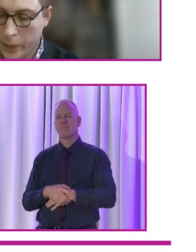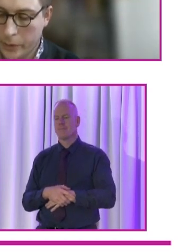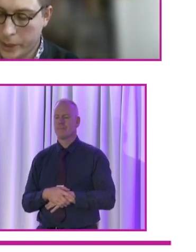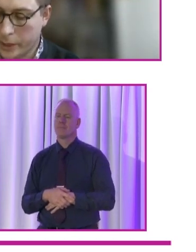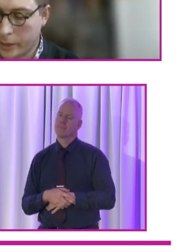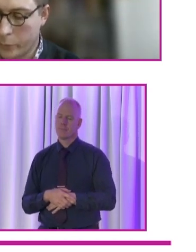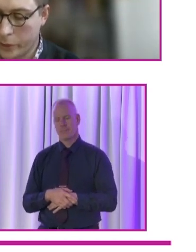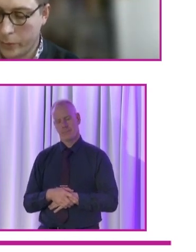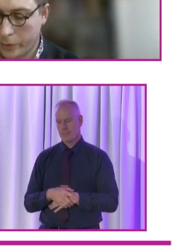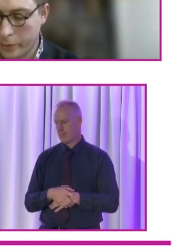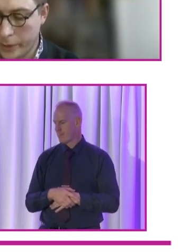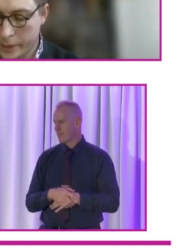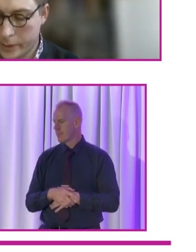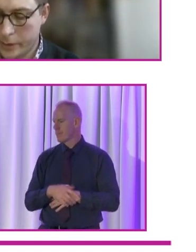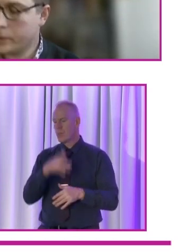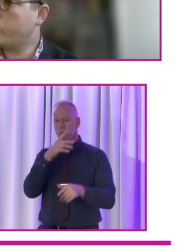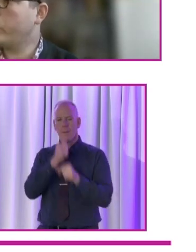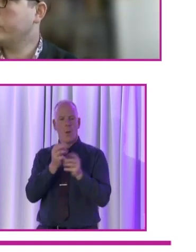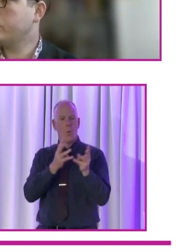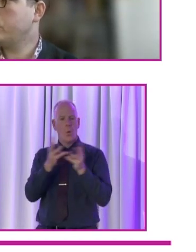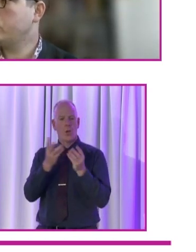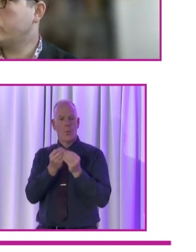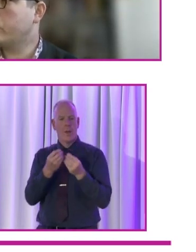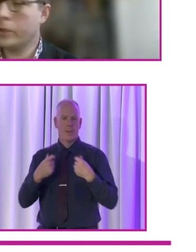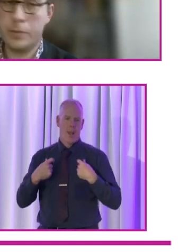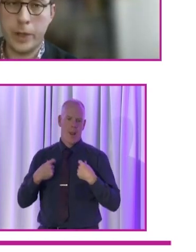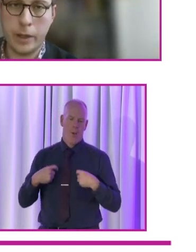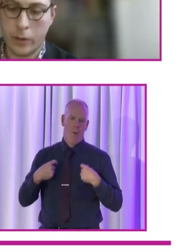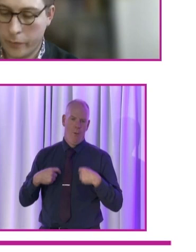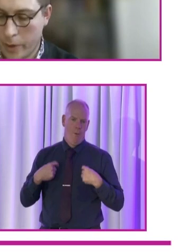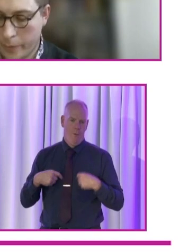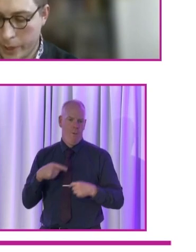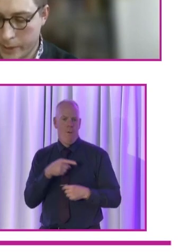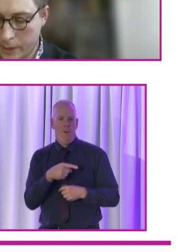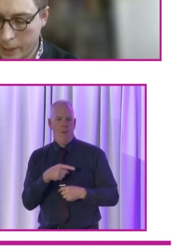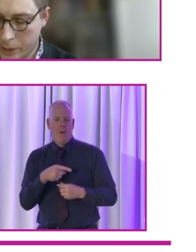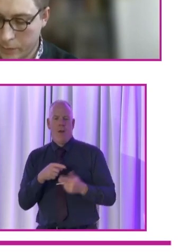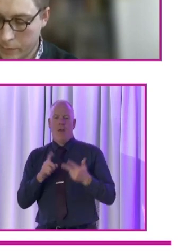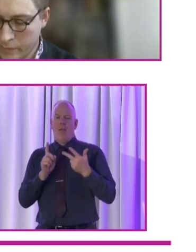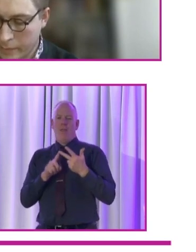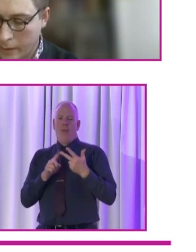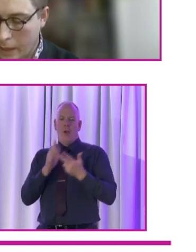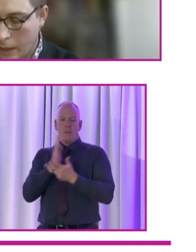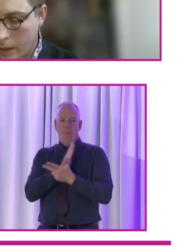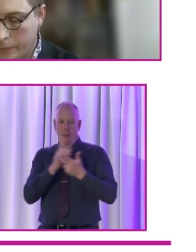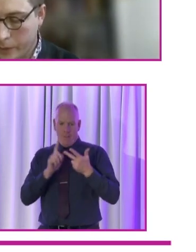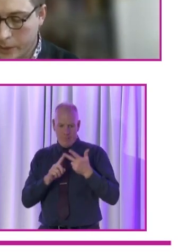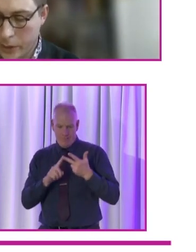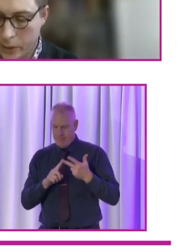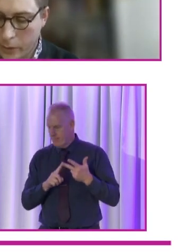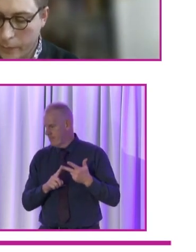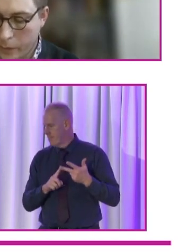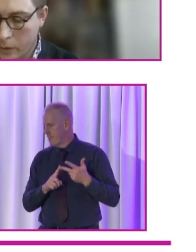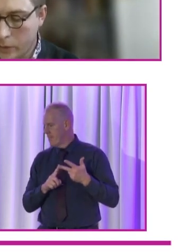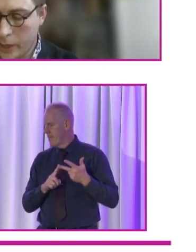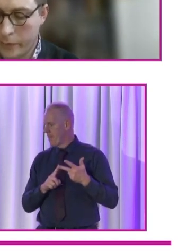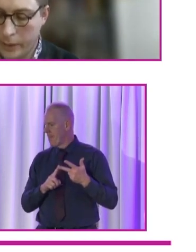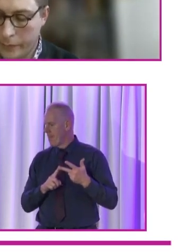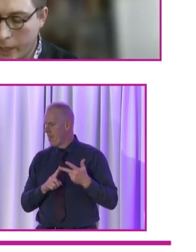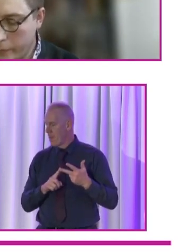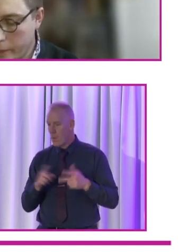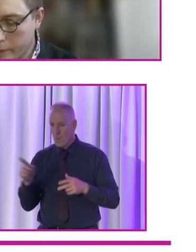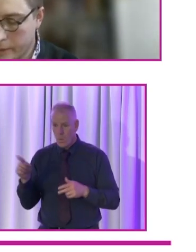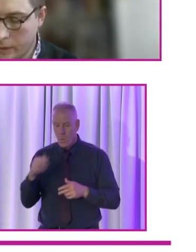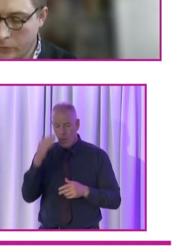Talking about working with lawyers, this brings me to the third part of my presentation. As you all know,